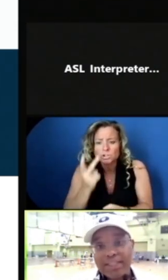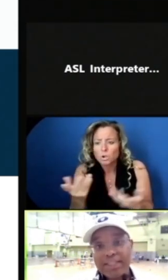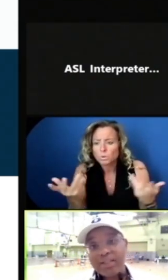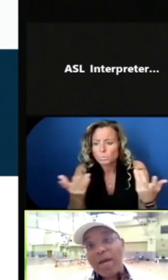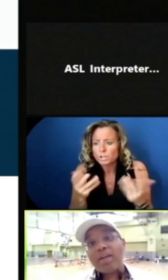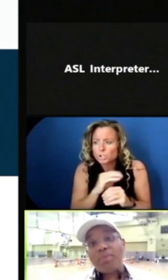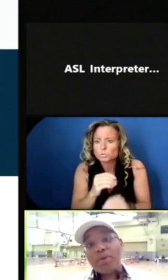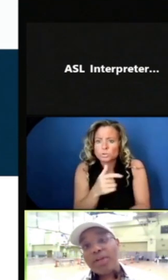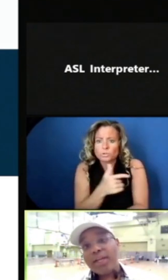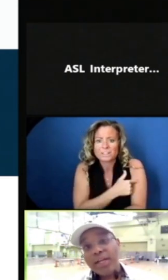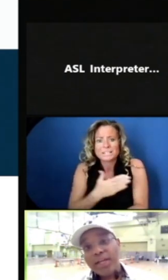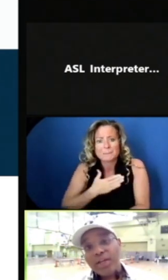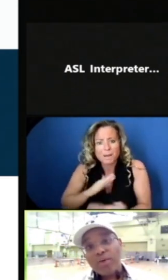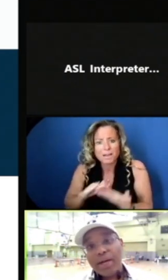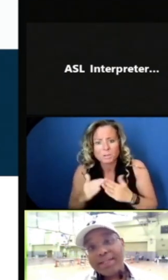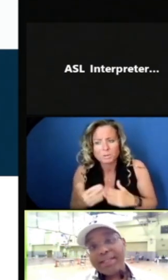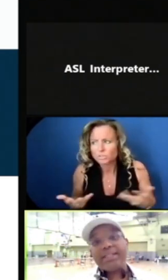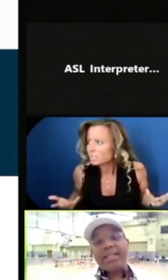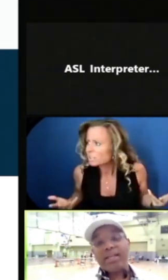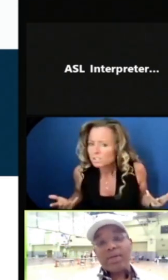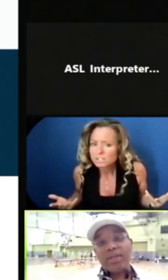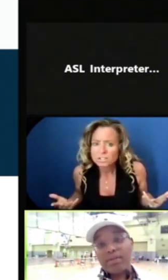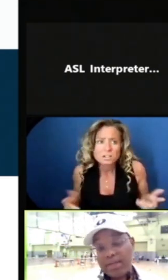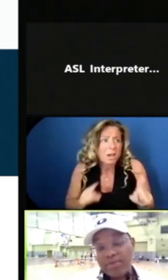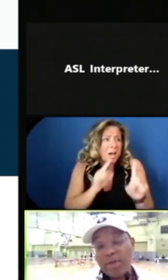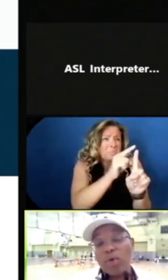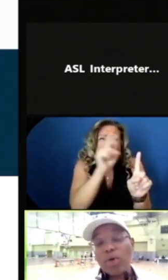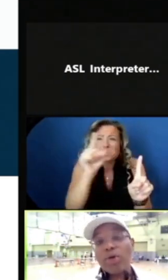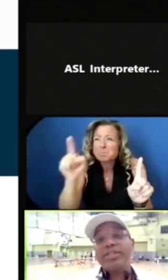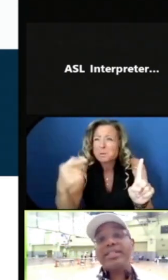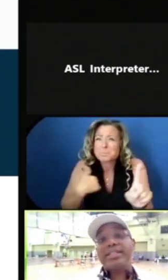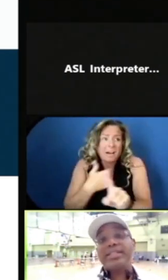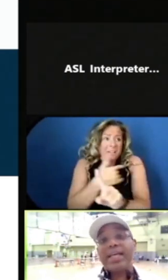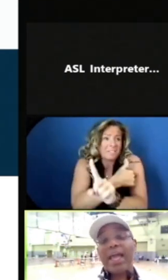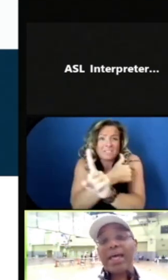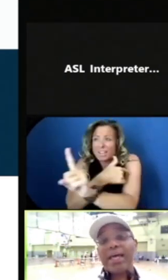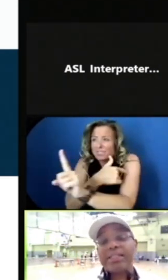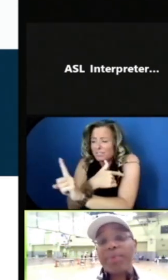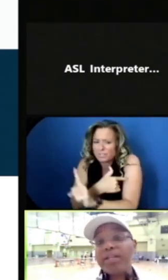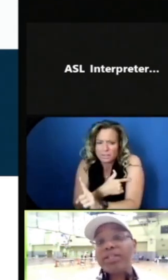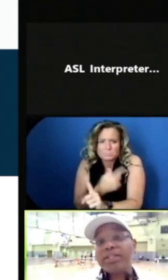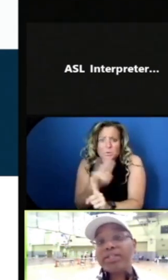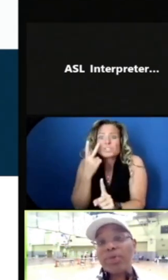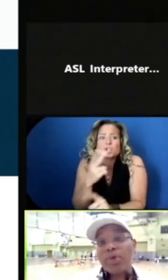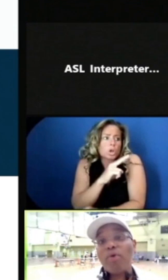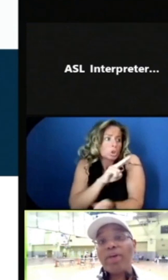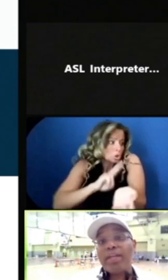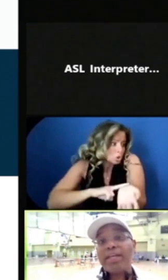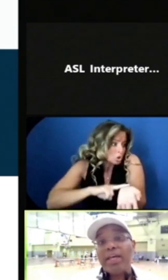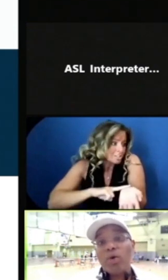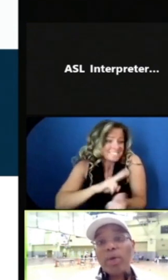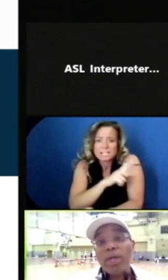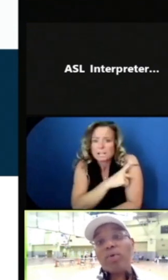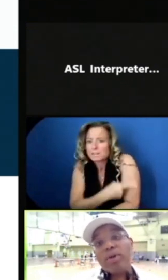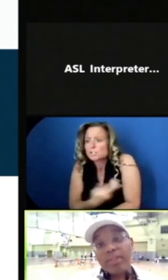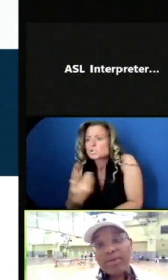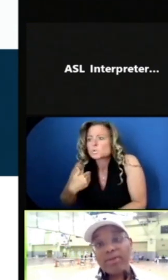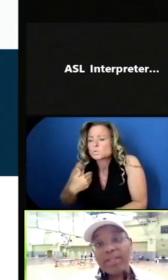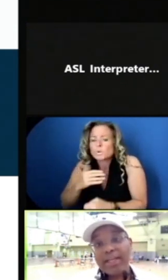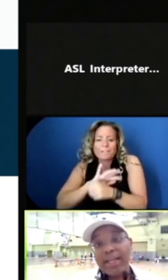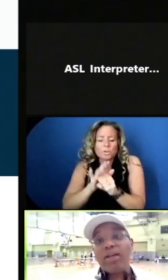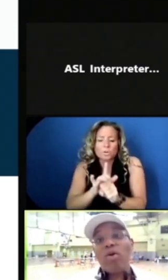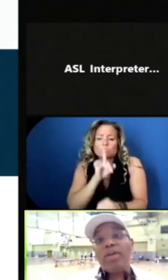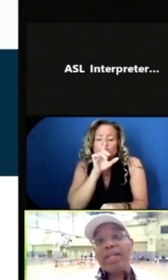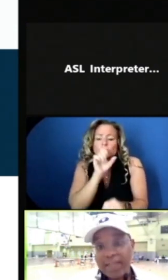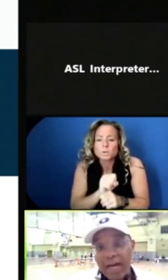were no vaccines in my community. What I did see was that there were nurses and patients with COVID. We were